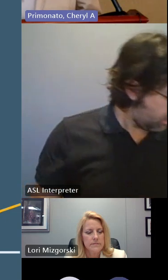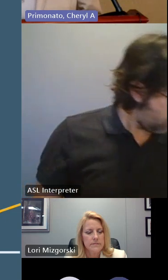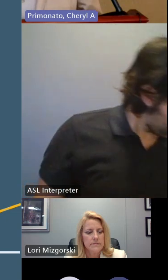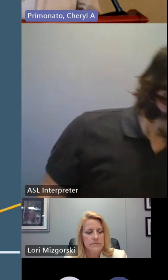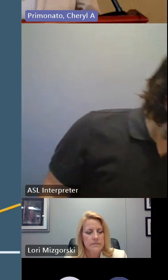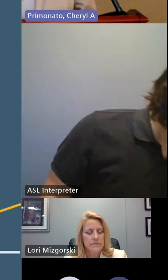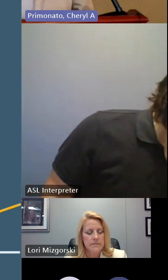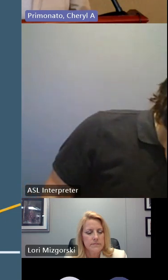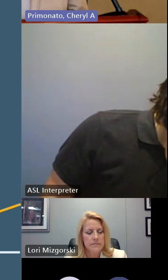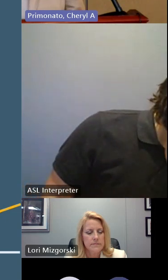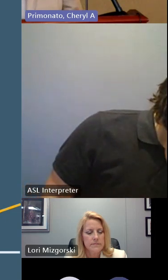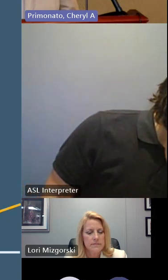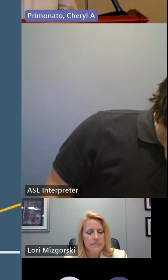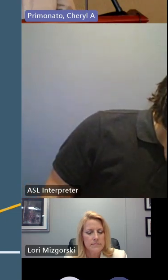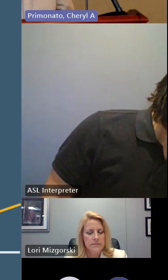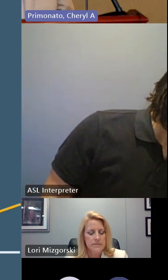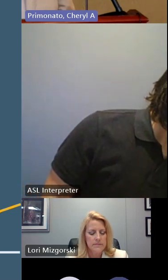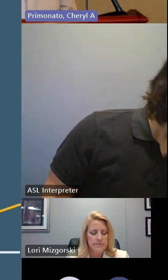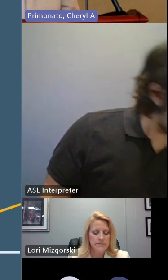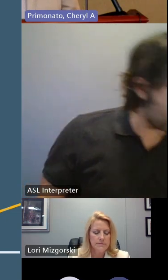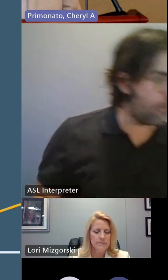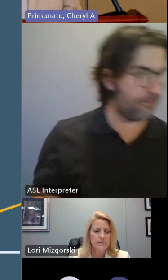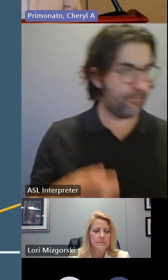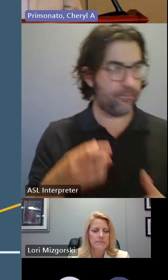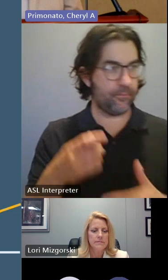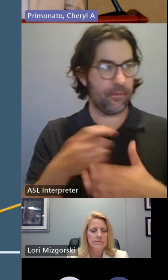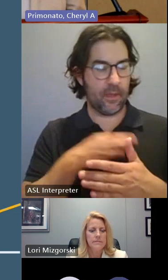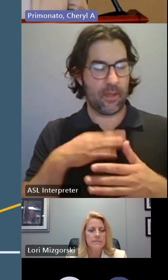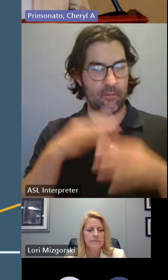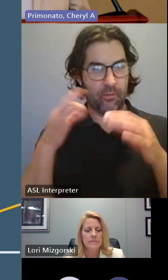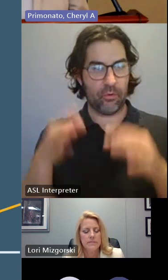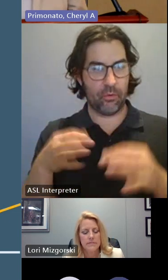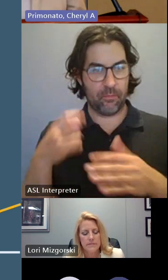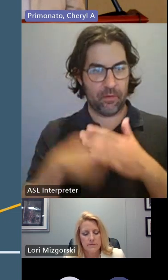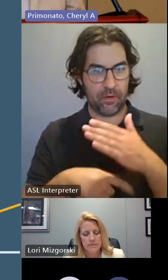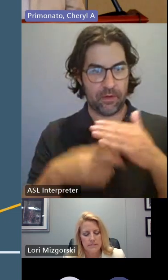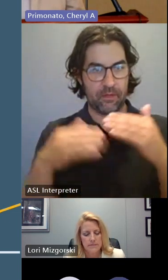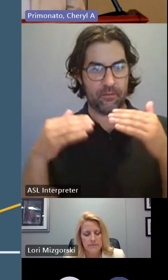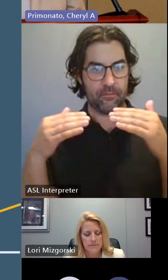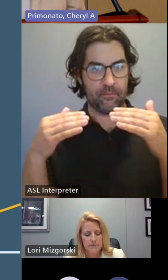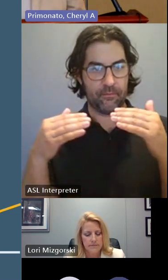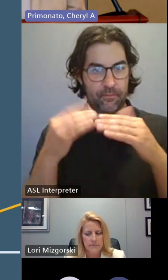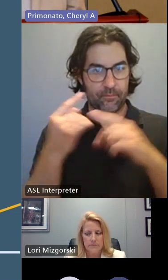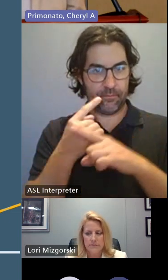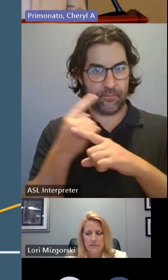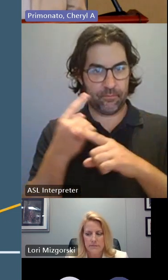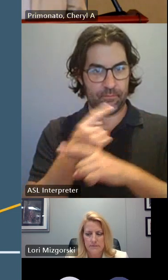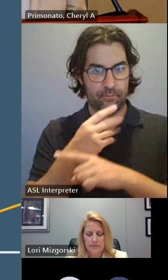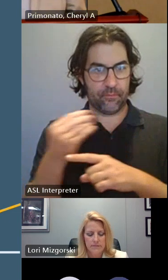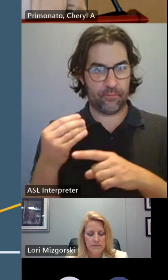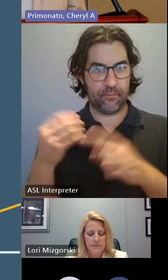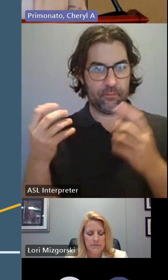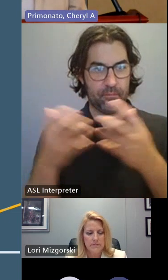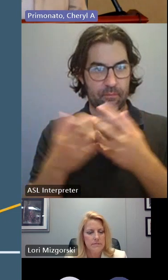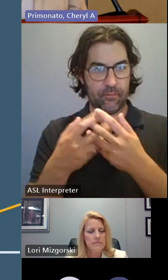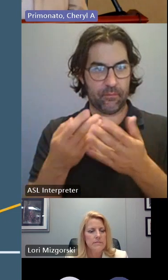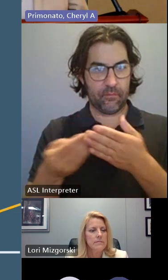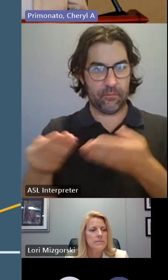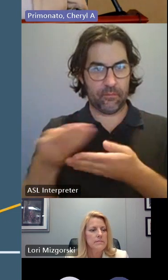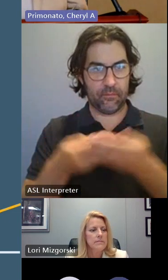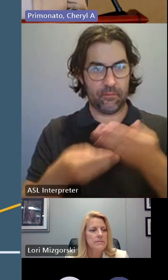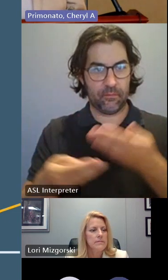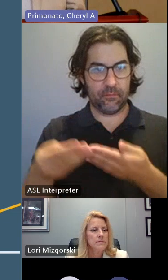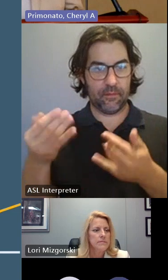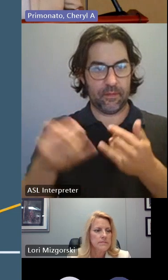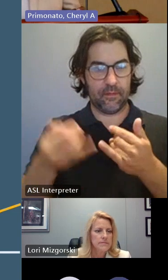ago. Staff have determined the pricing to be fair and reasonable and consistent with the funds budgeted. The last